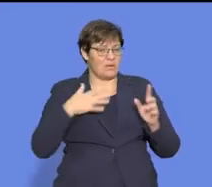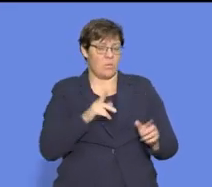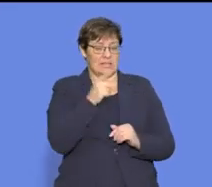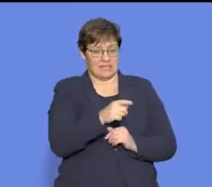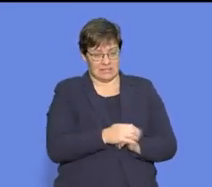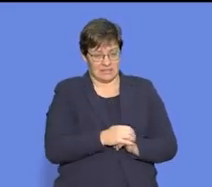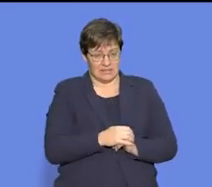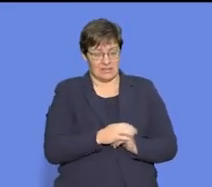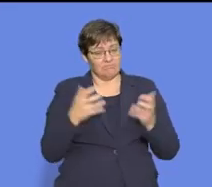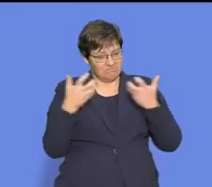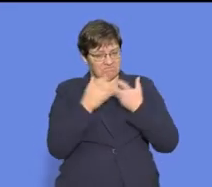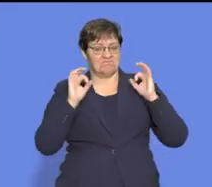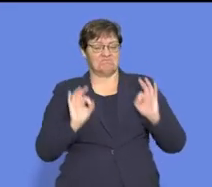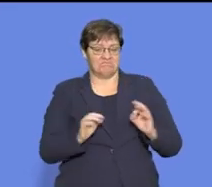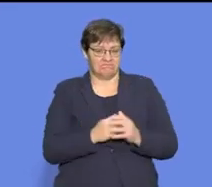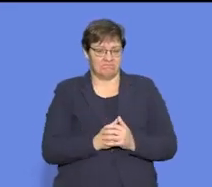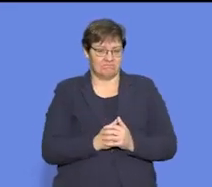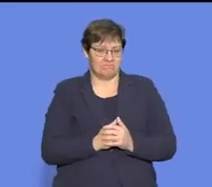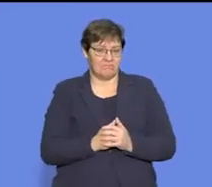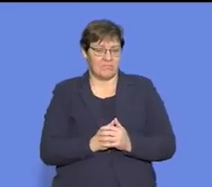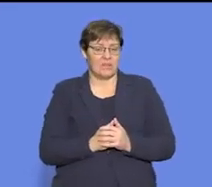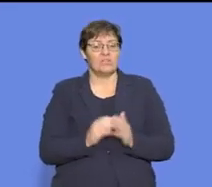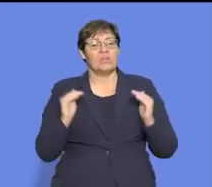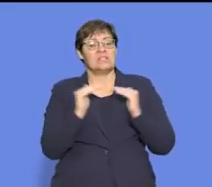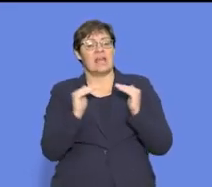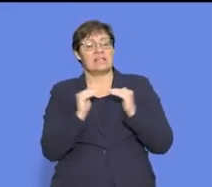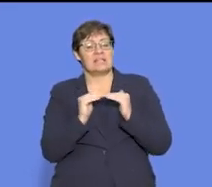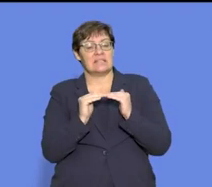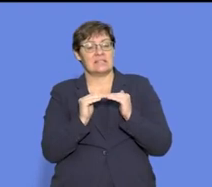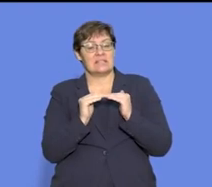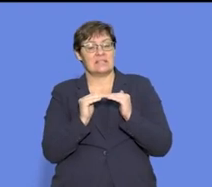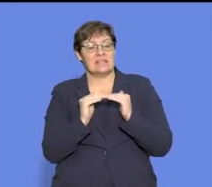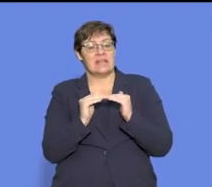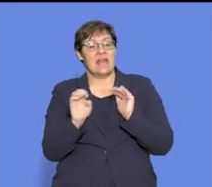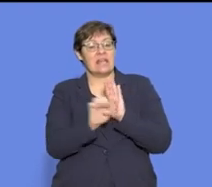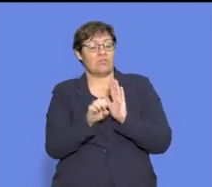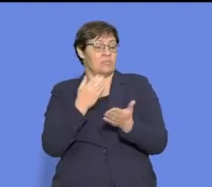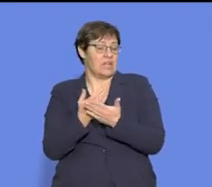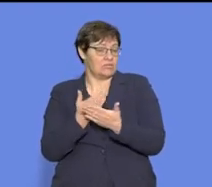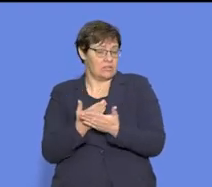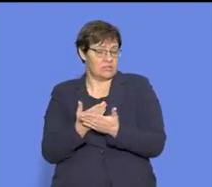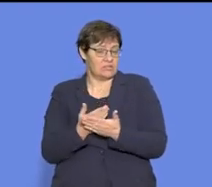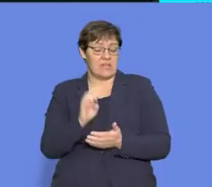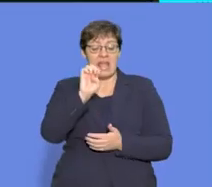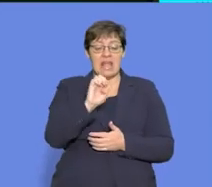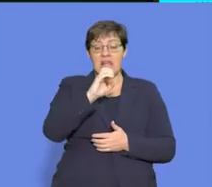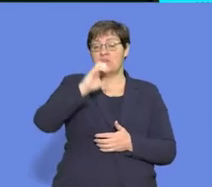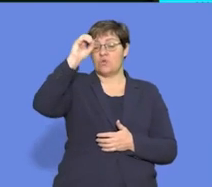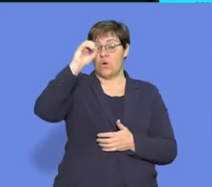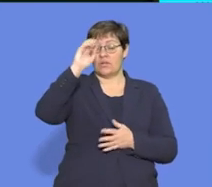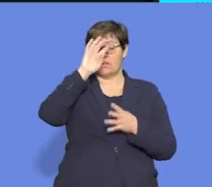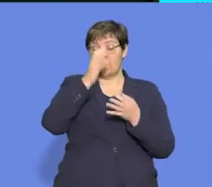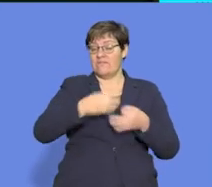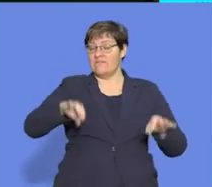volts. That's exactly what we're wanting. So guys, we can use these standard electrode